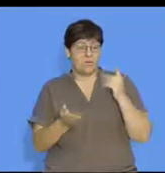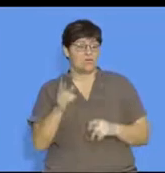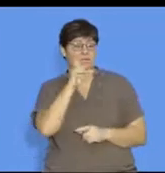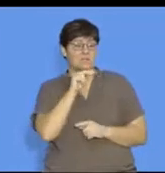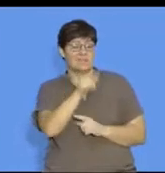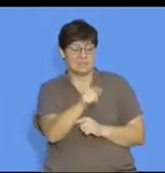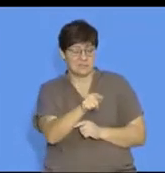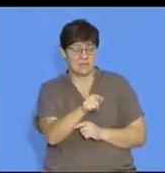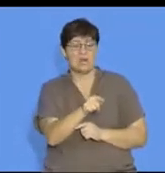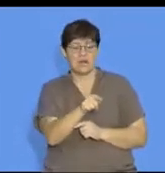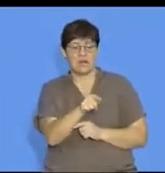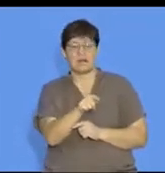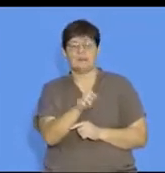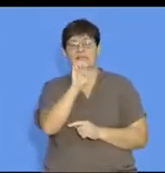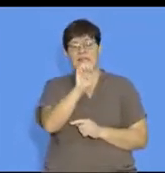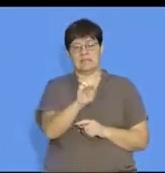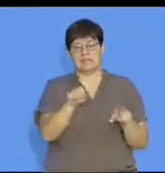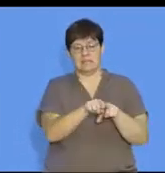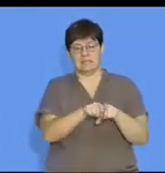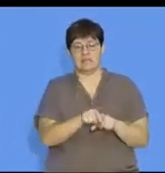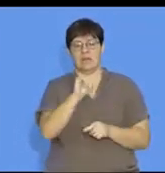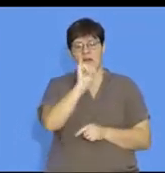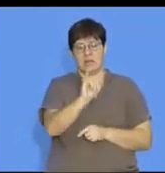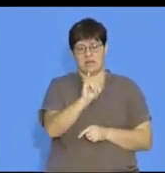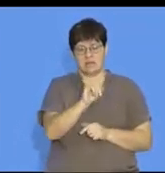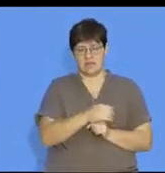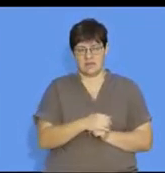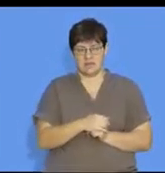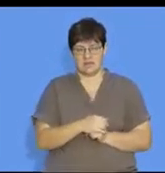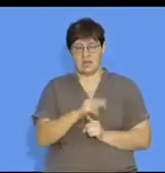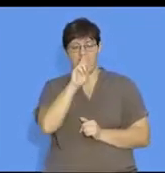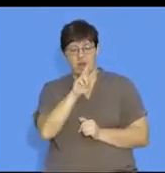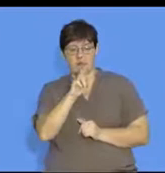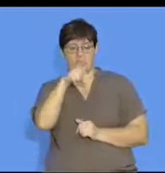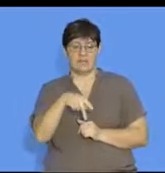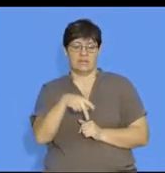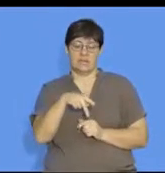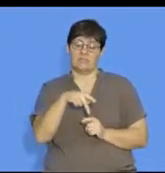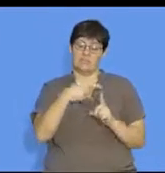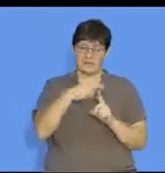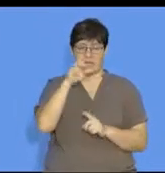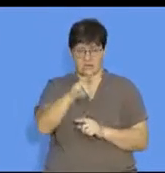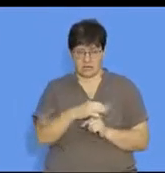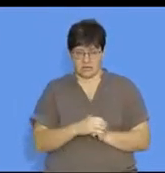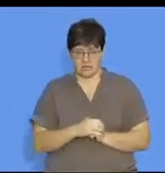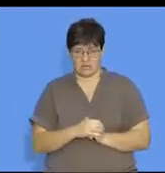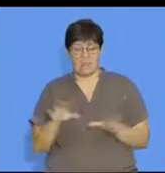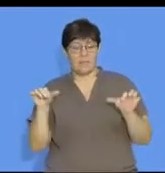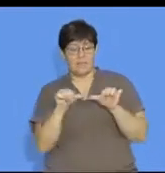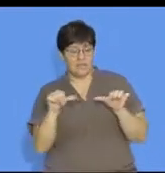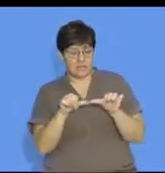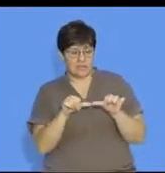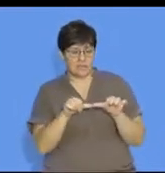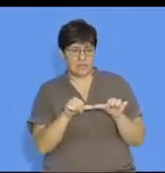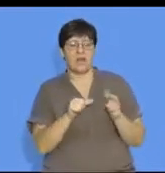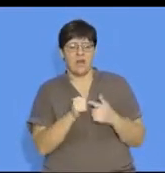that we're talking about here is the equation E is equals to I, okay, R plus R. Okay. Then if we measure,